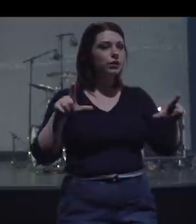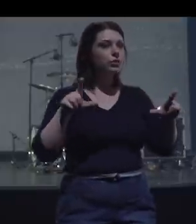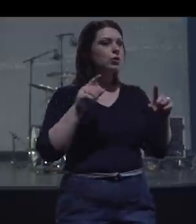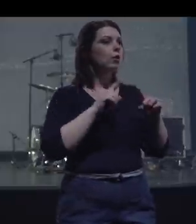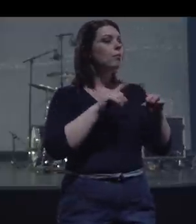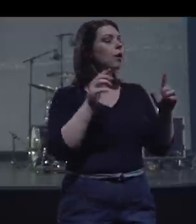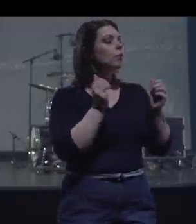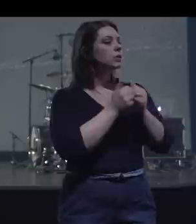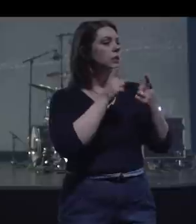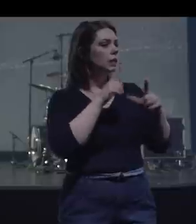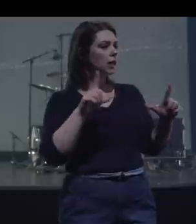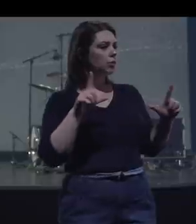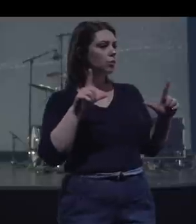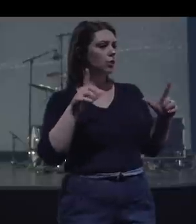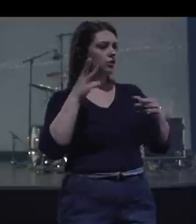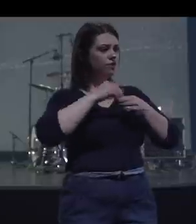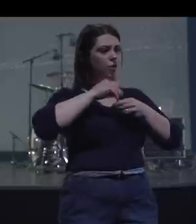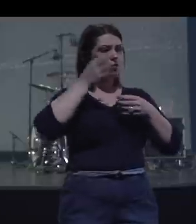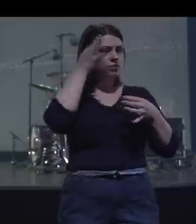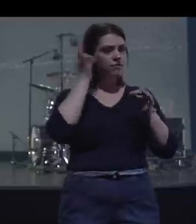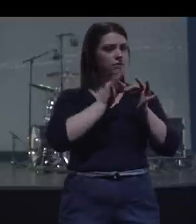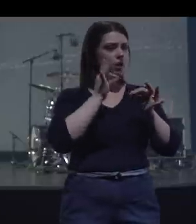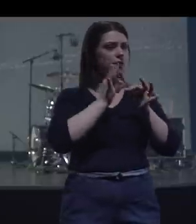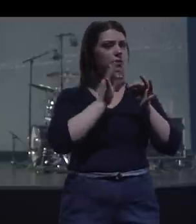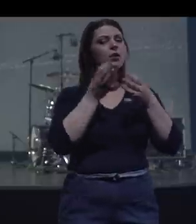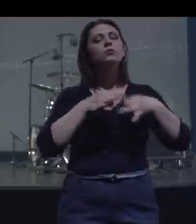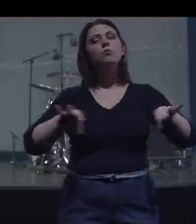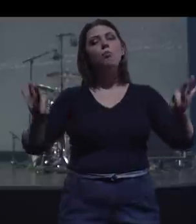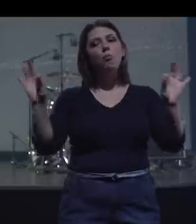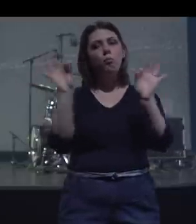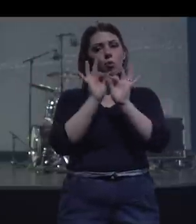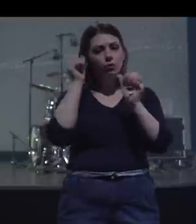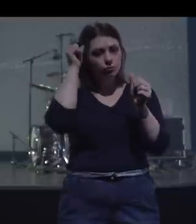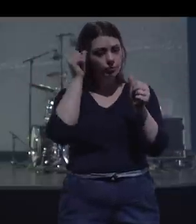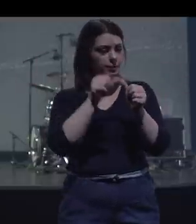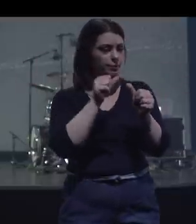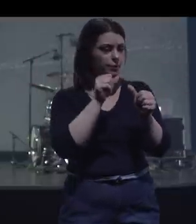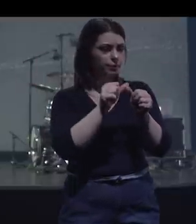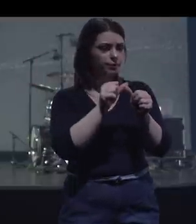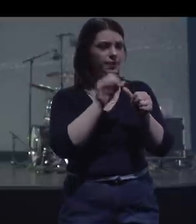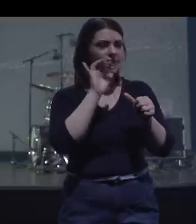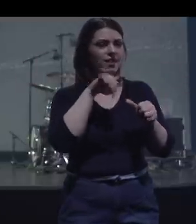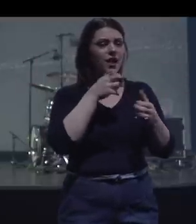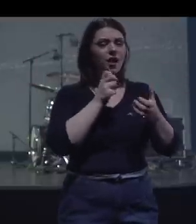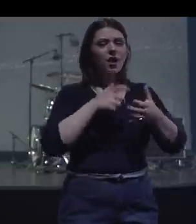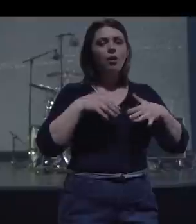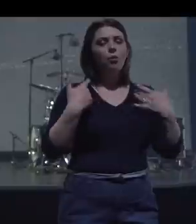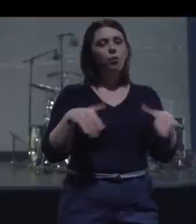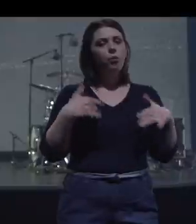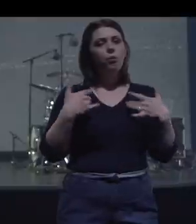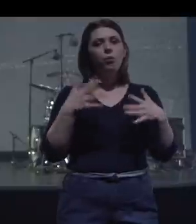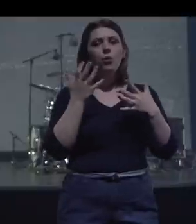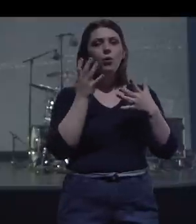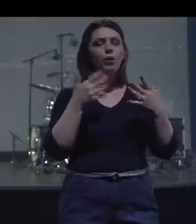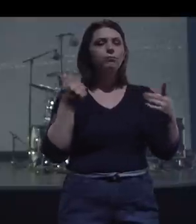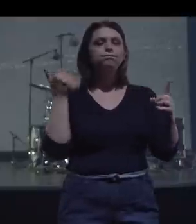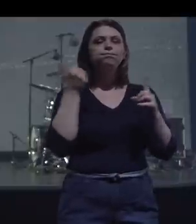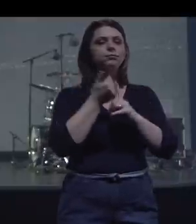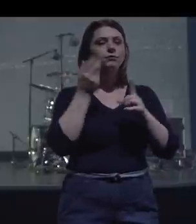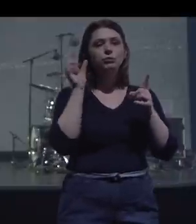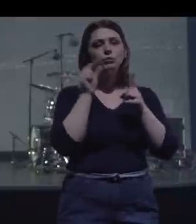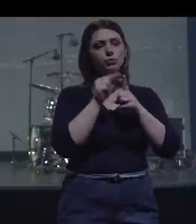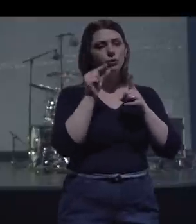faith, it's such an important word. It's such a rich word, first and foremost, because we have a